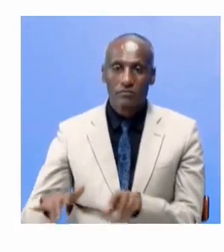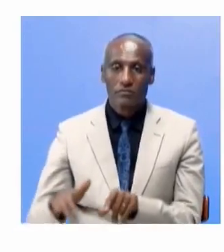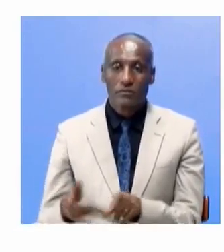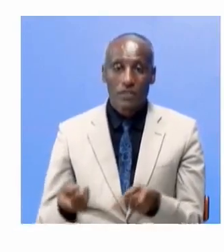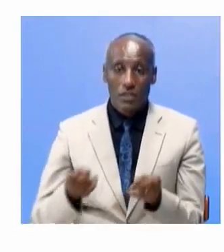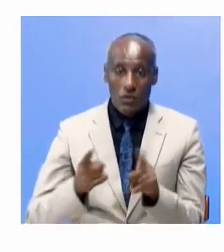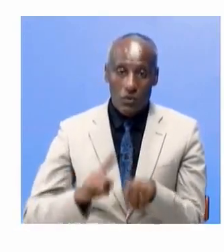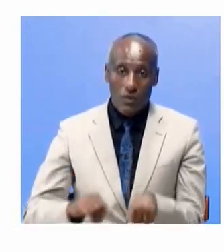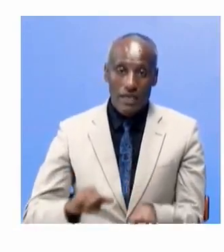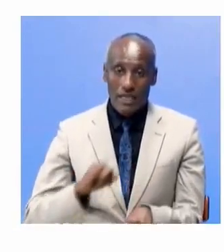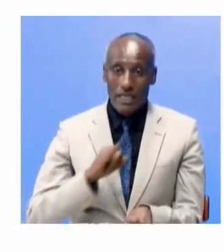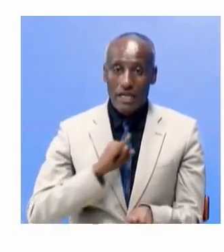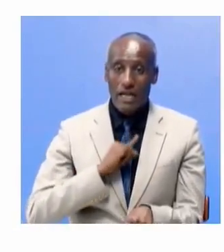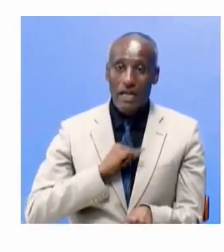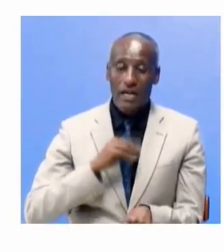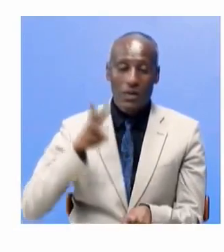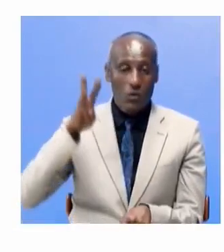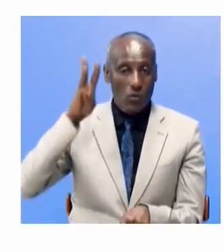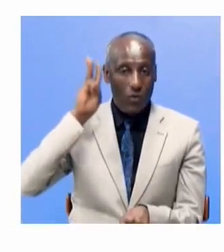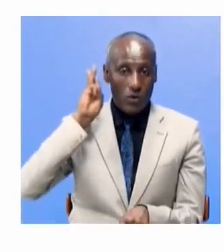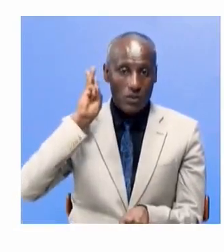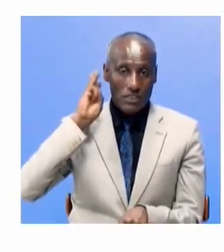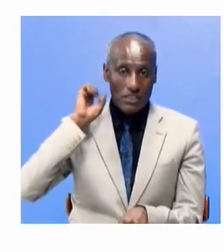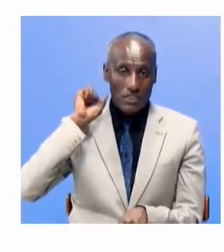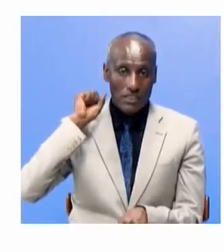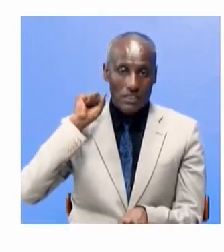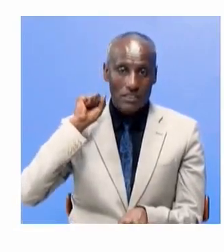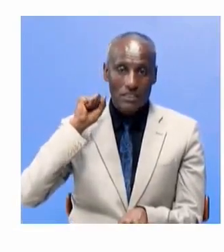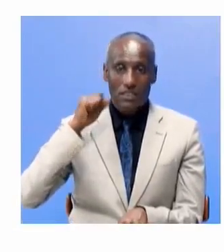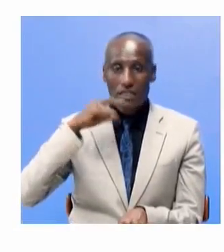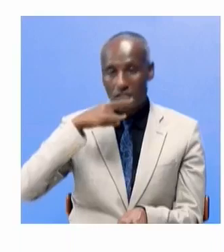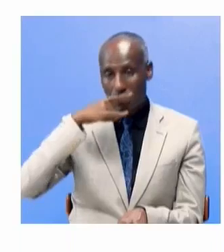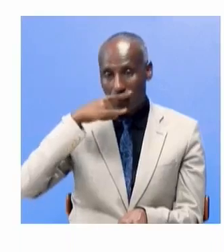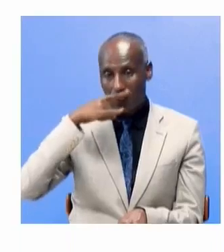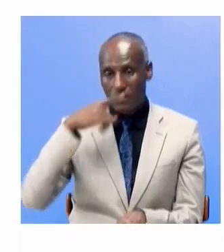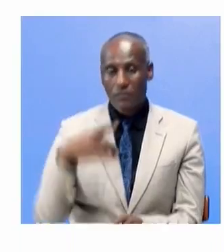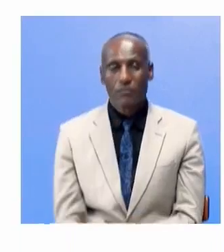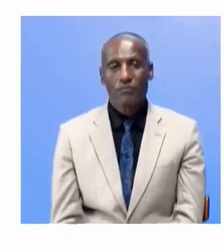when I was child.